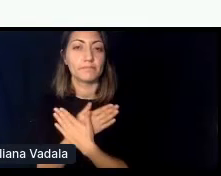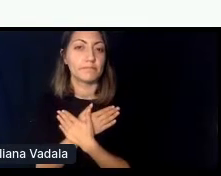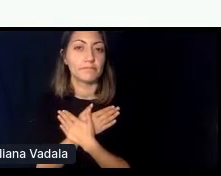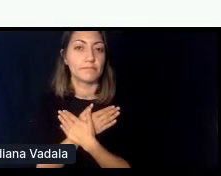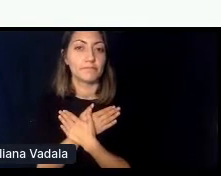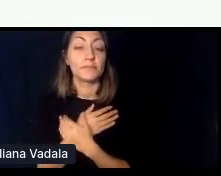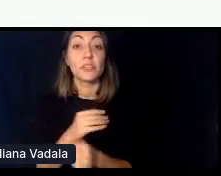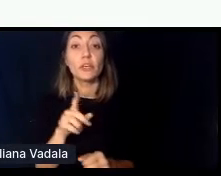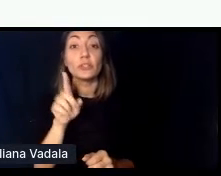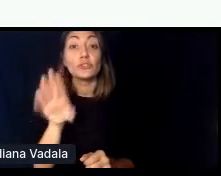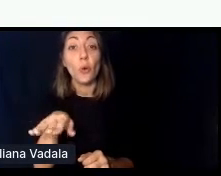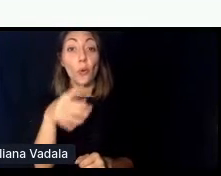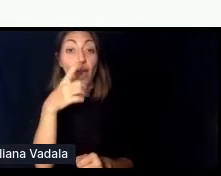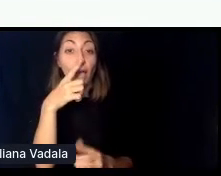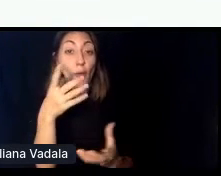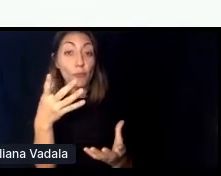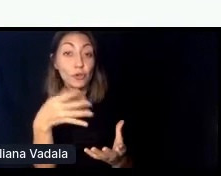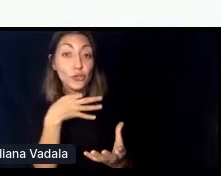hold on one sec.